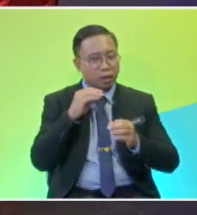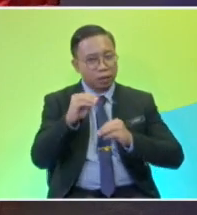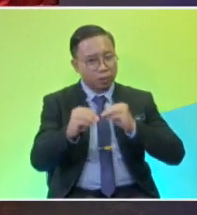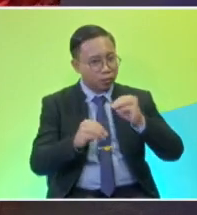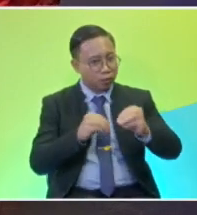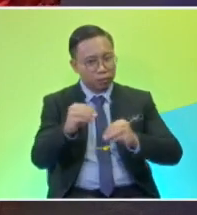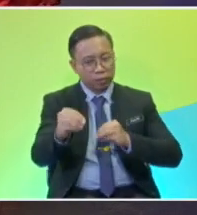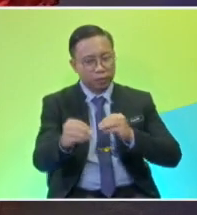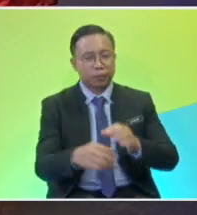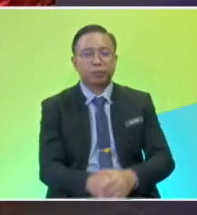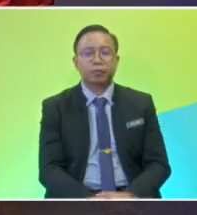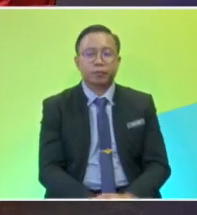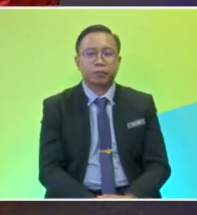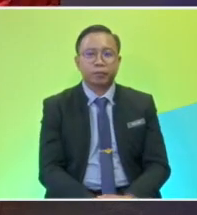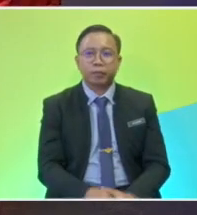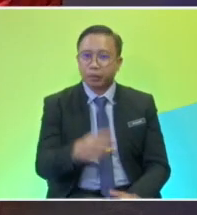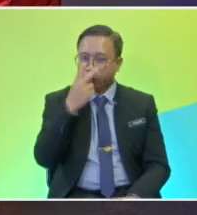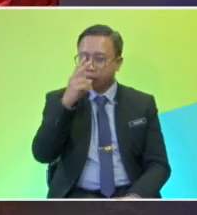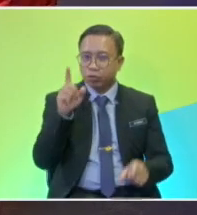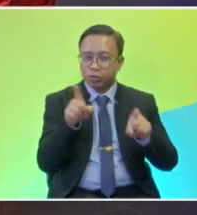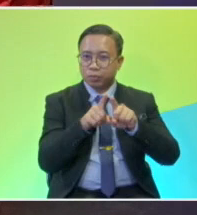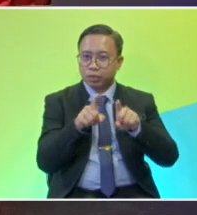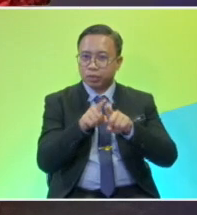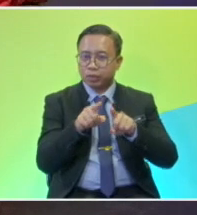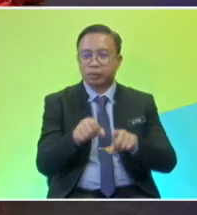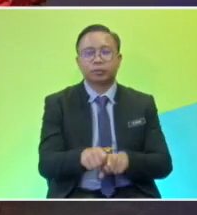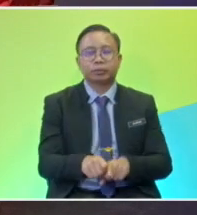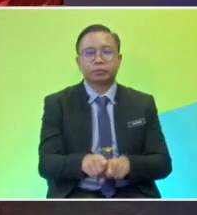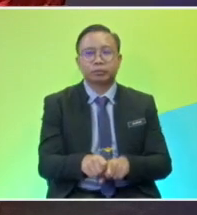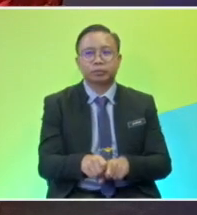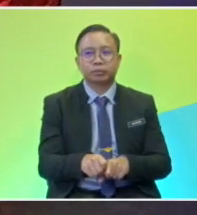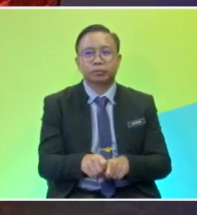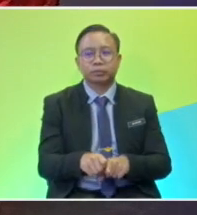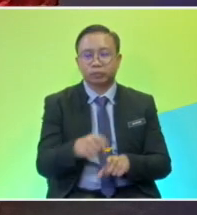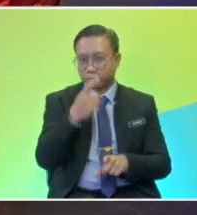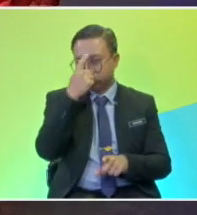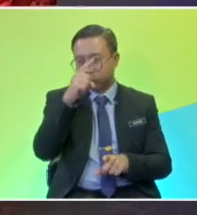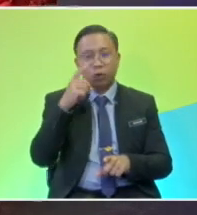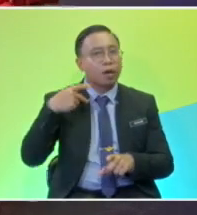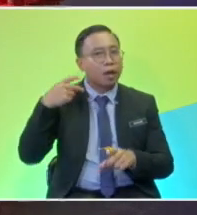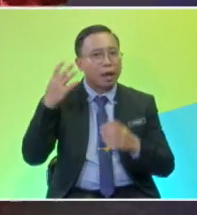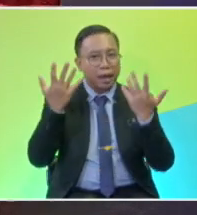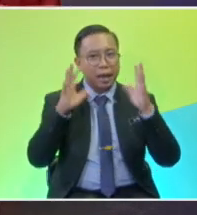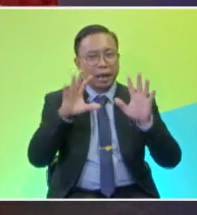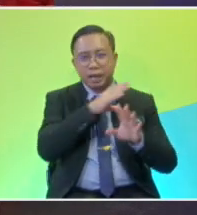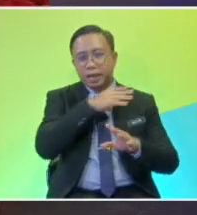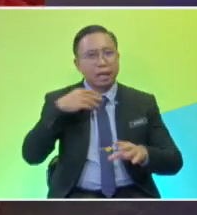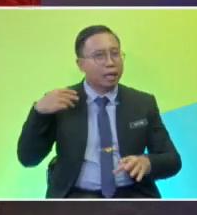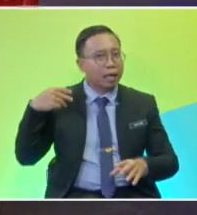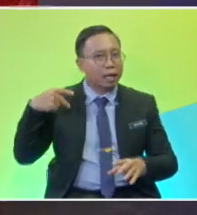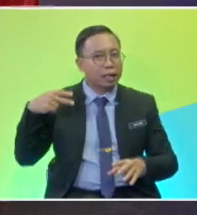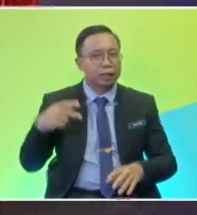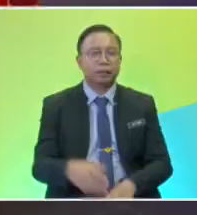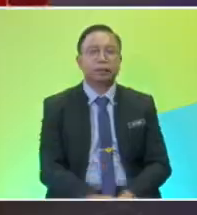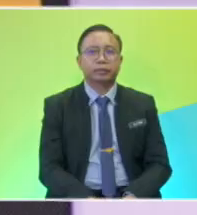movement. This both looks pretty similar, right? And I think this goes for hand and leg, right, teacher? Exactly. Right.